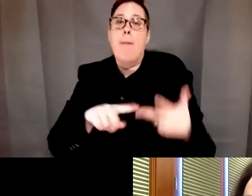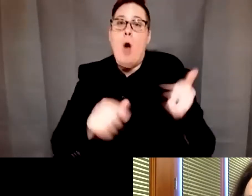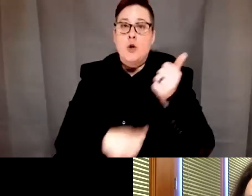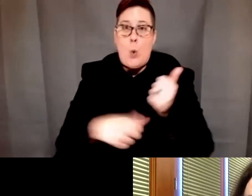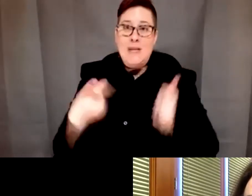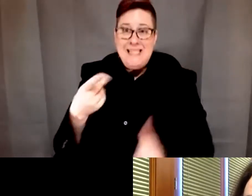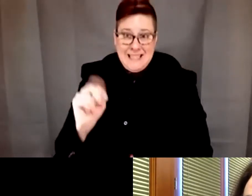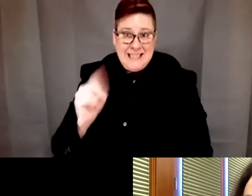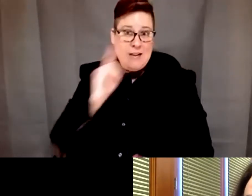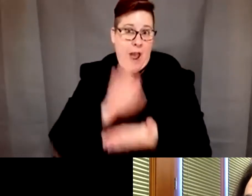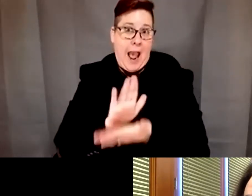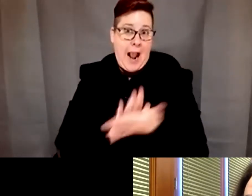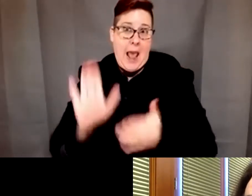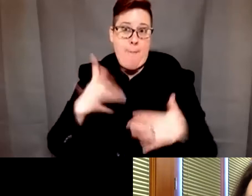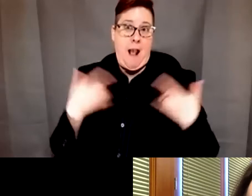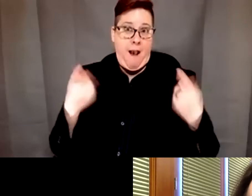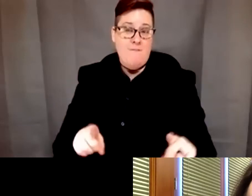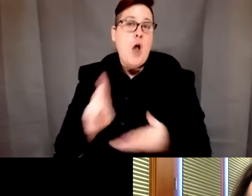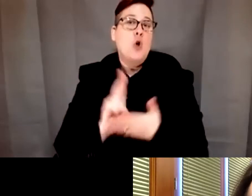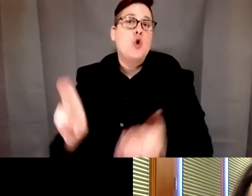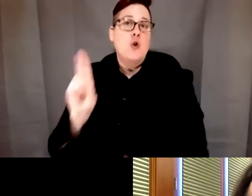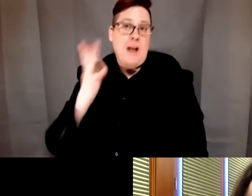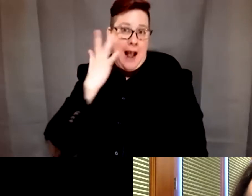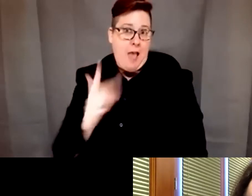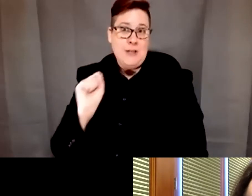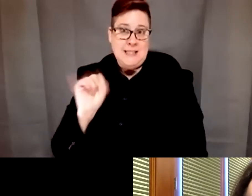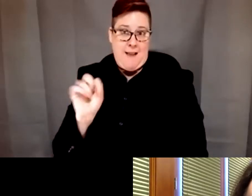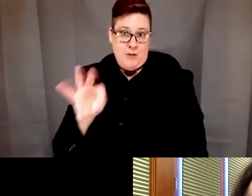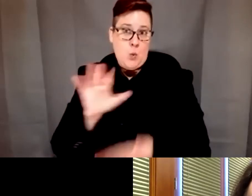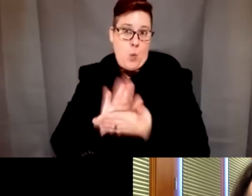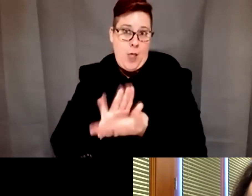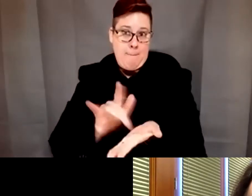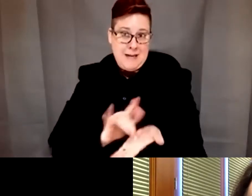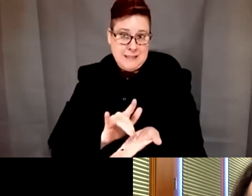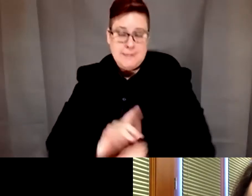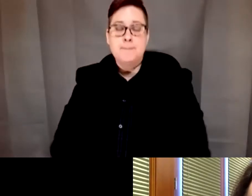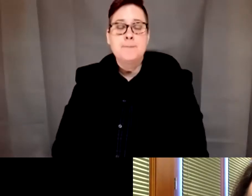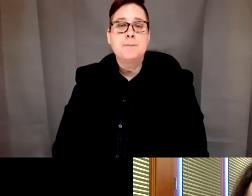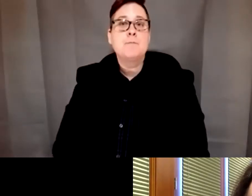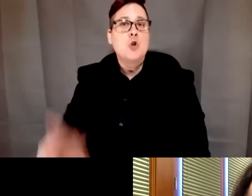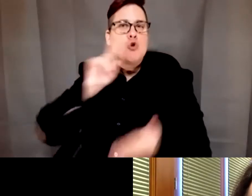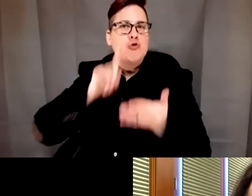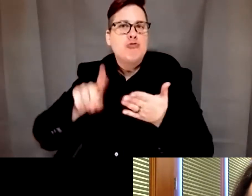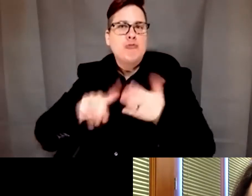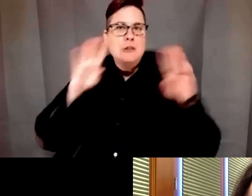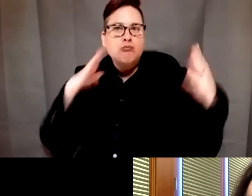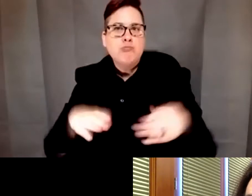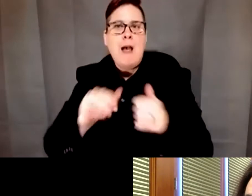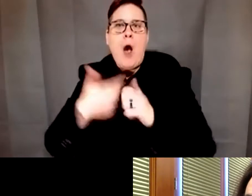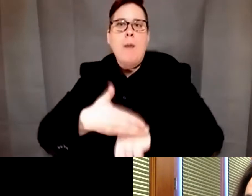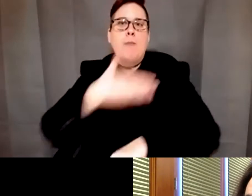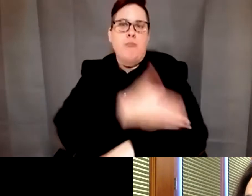academic affairs at the University of California, San Francisco School of Medicine. Her research focuses on improving